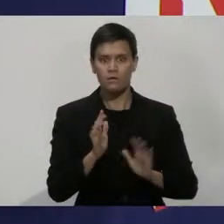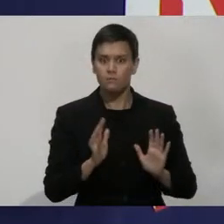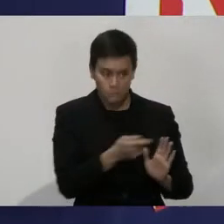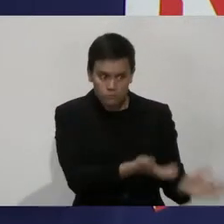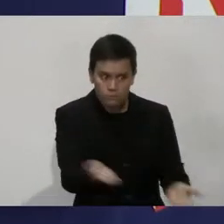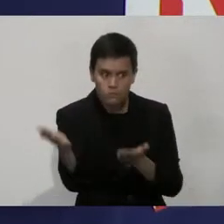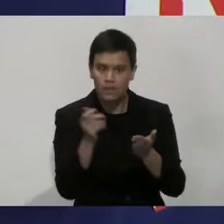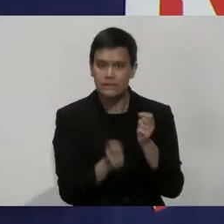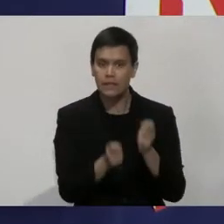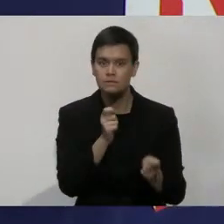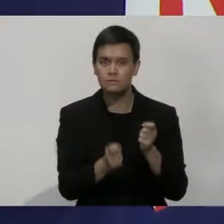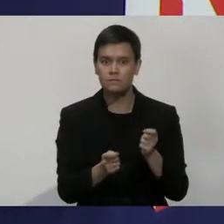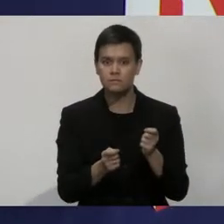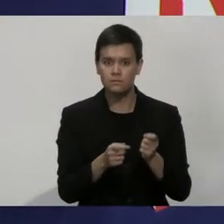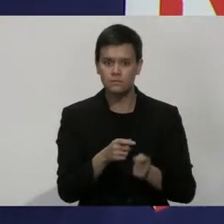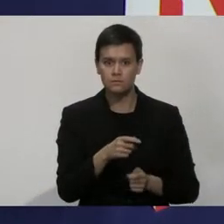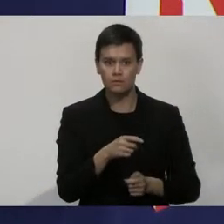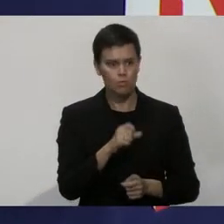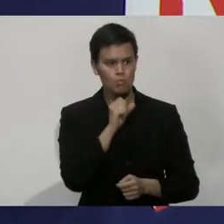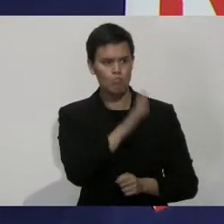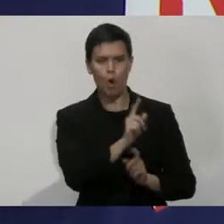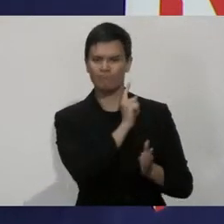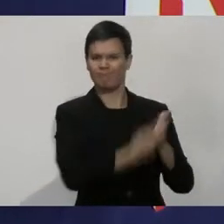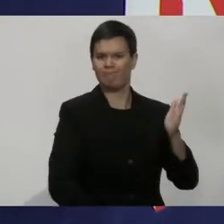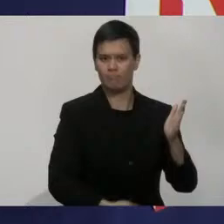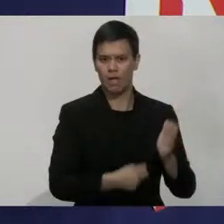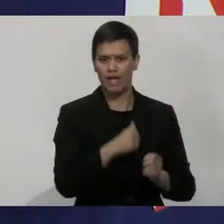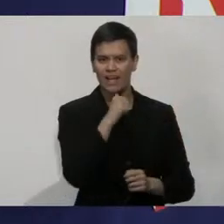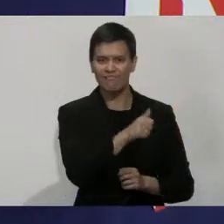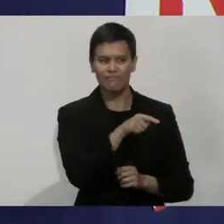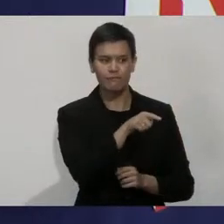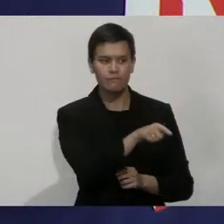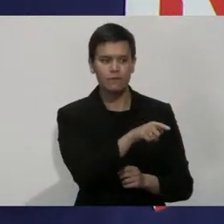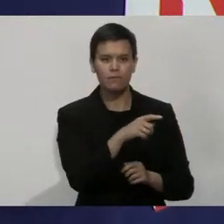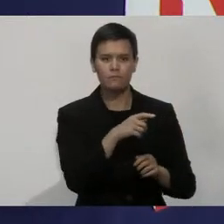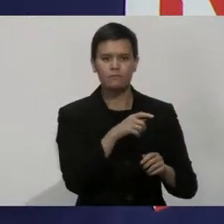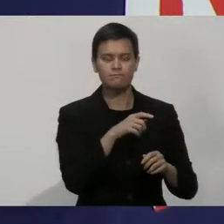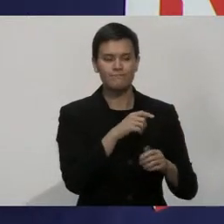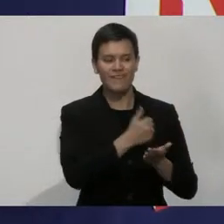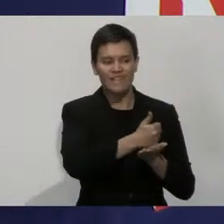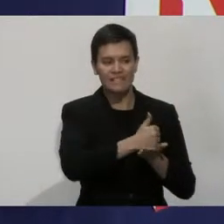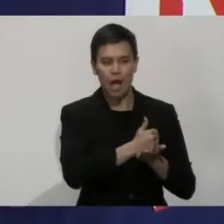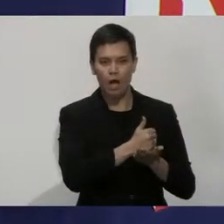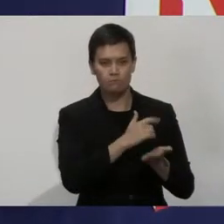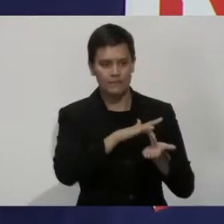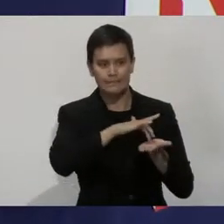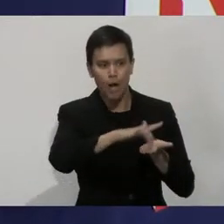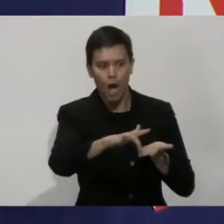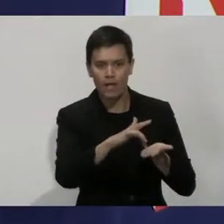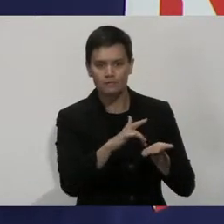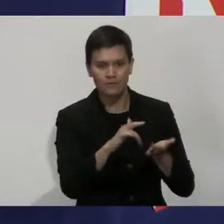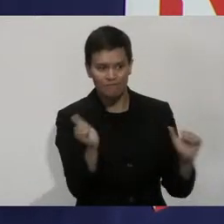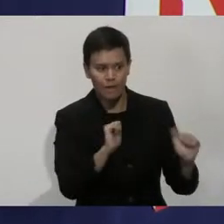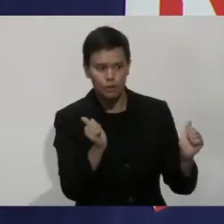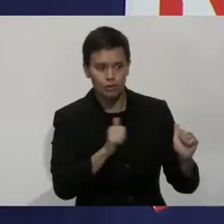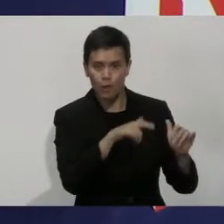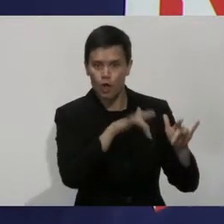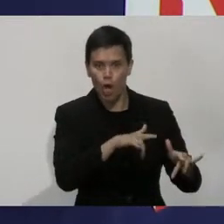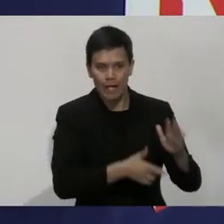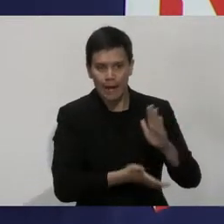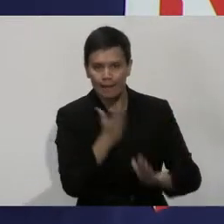a test for fear of the repercussions because of their immigration status. So what is most important now is the public